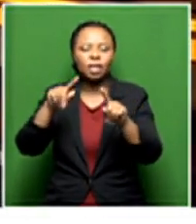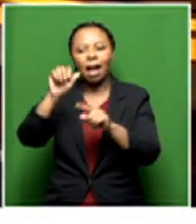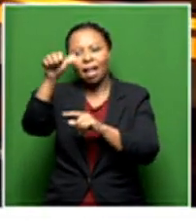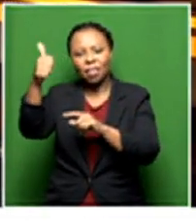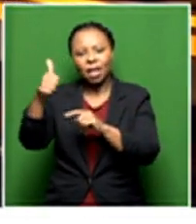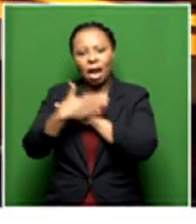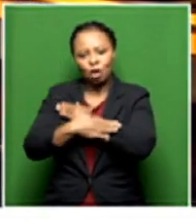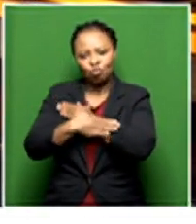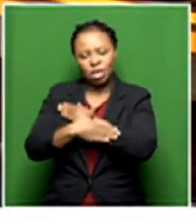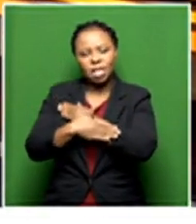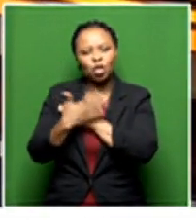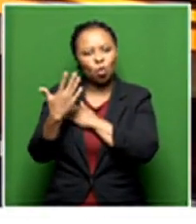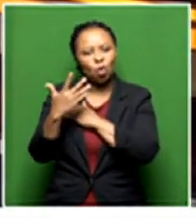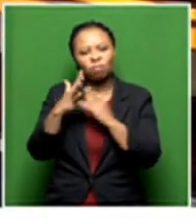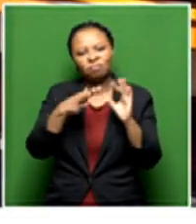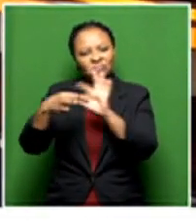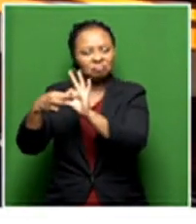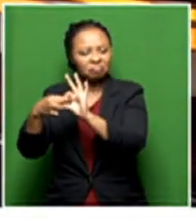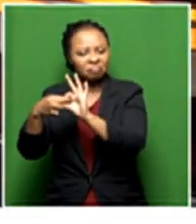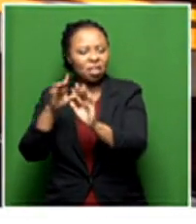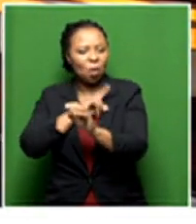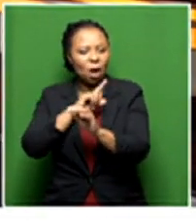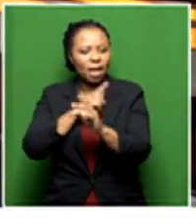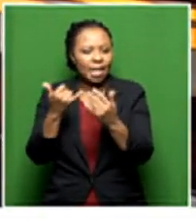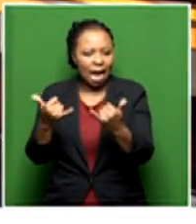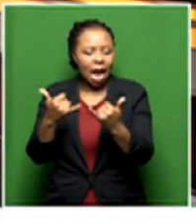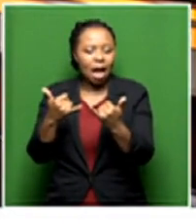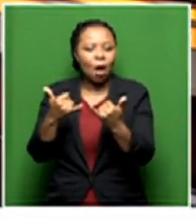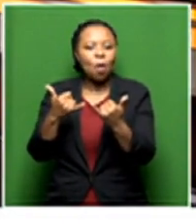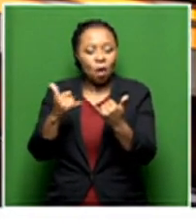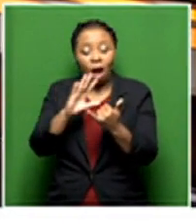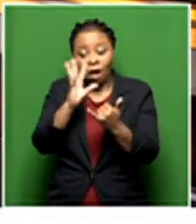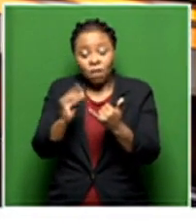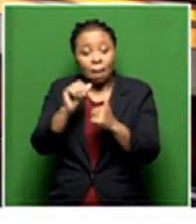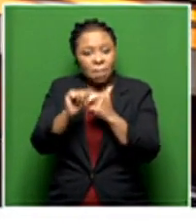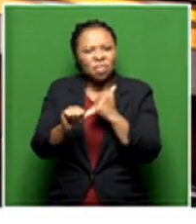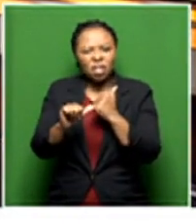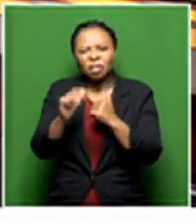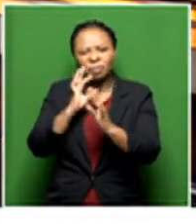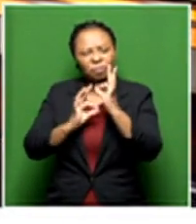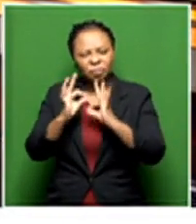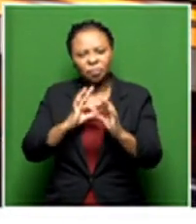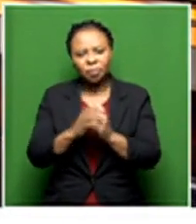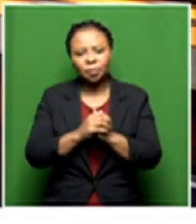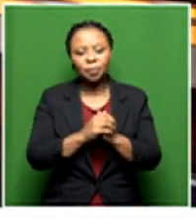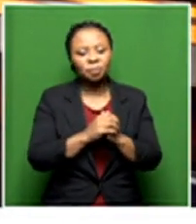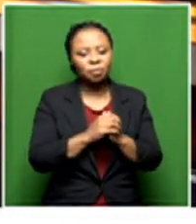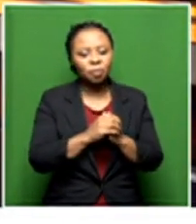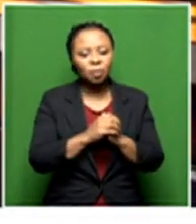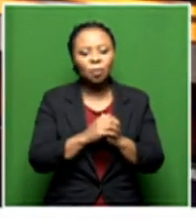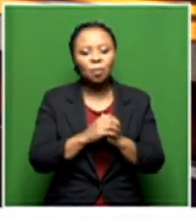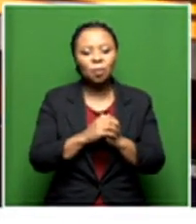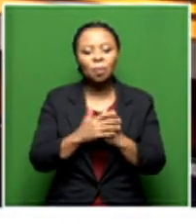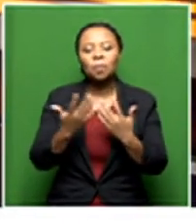countries. Let's talk about the relevance of this, especially now that we are well in Africa Month. Yeah, it